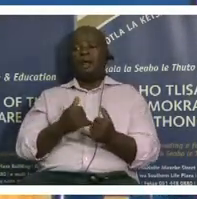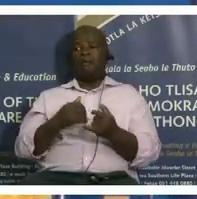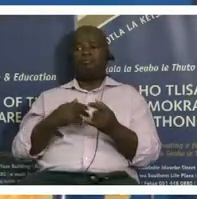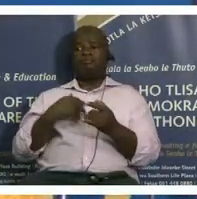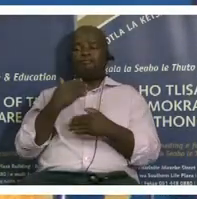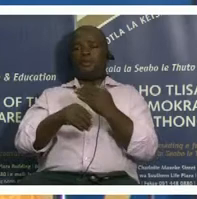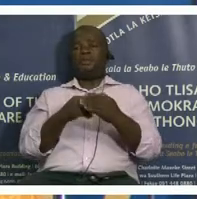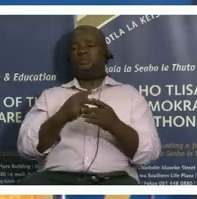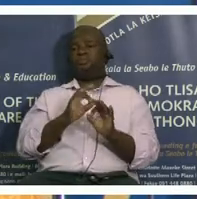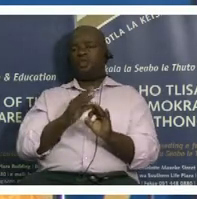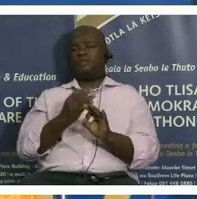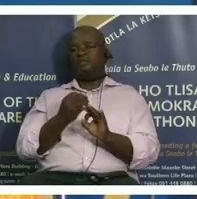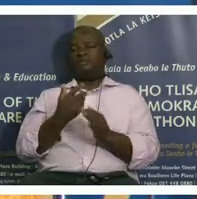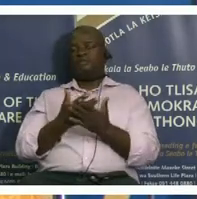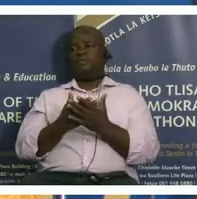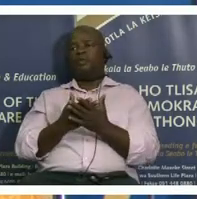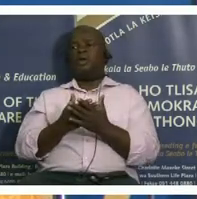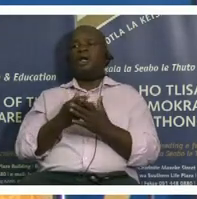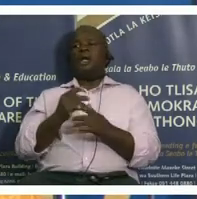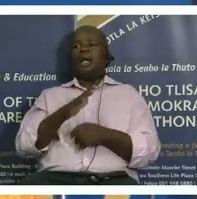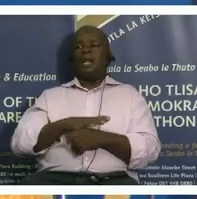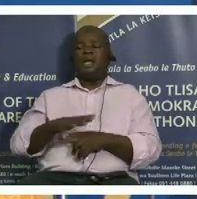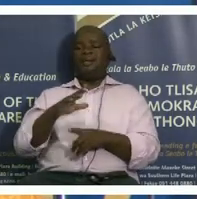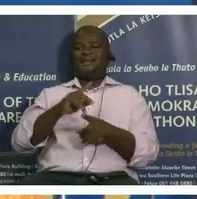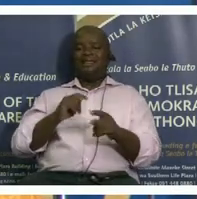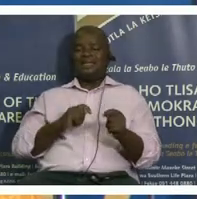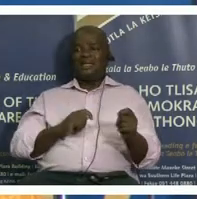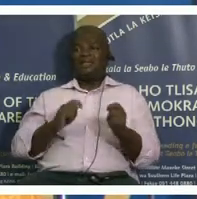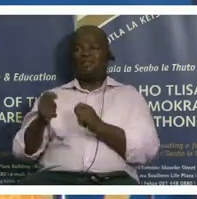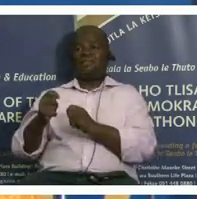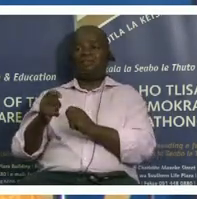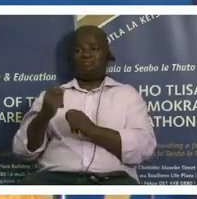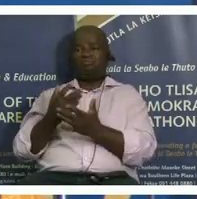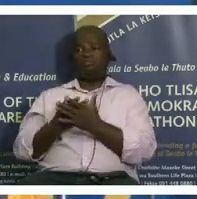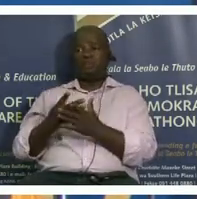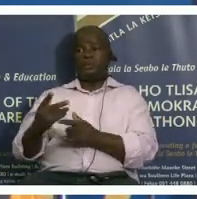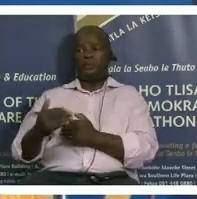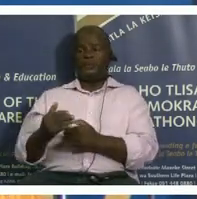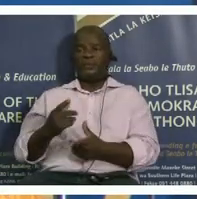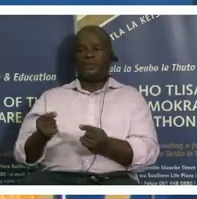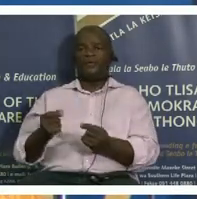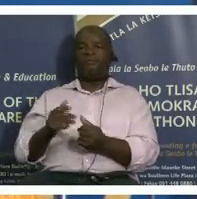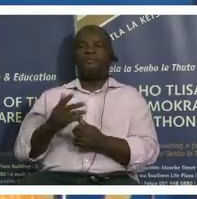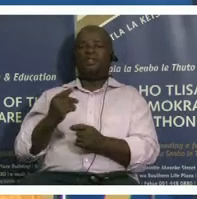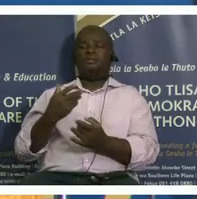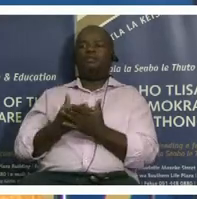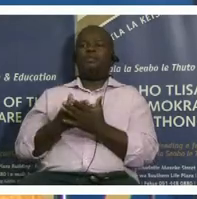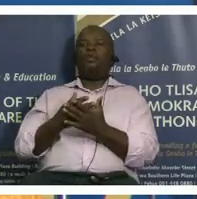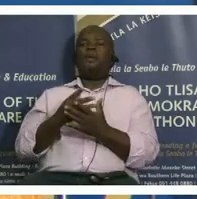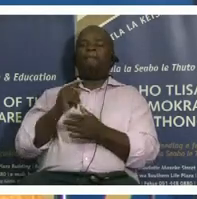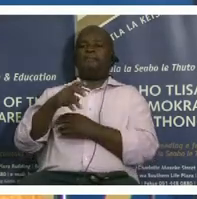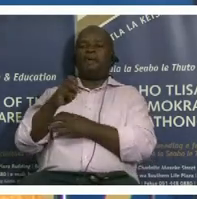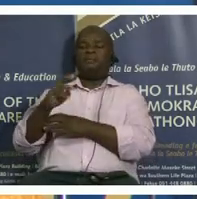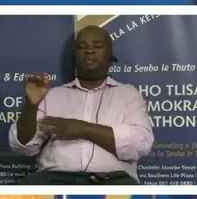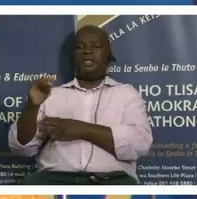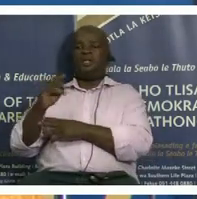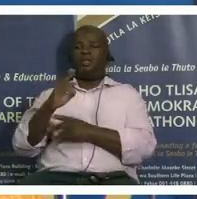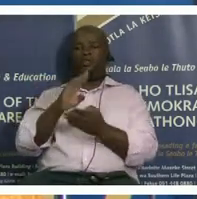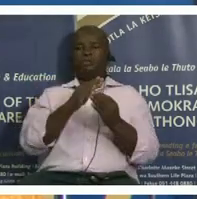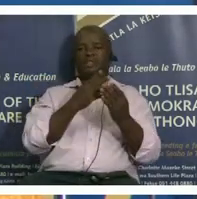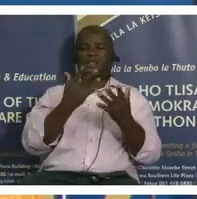made with the long outstanding land transfer for the resettlement of the Pambili community near